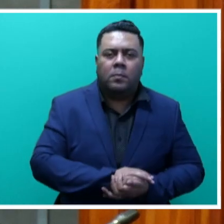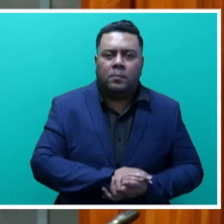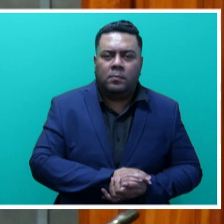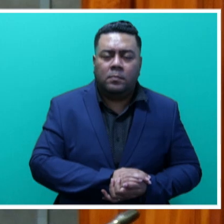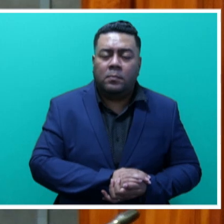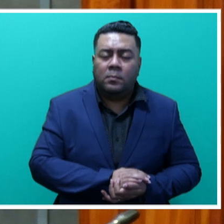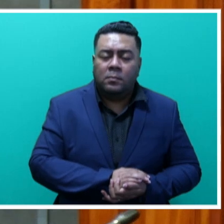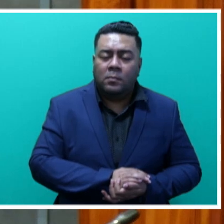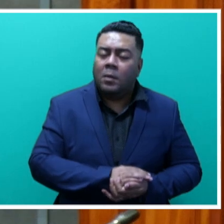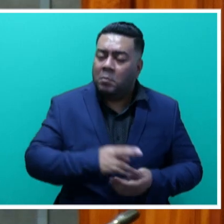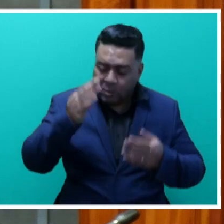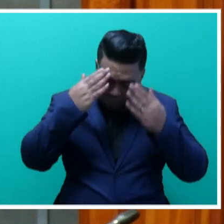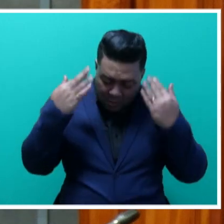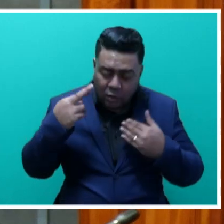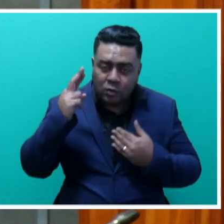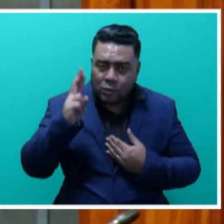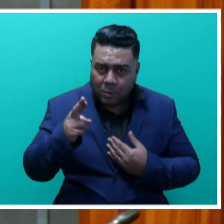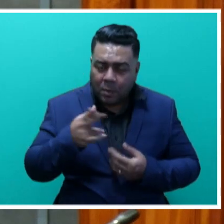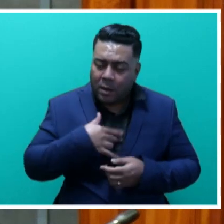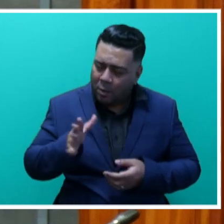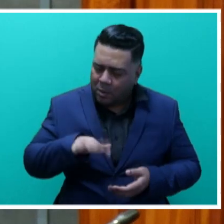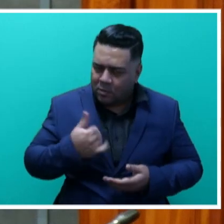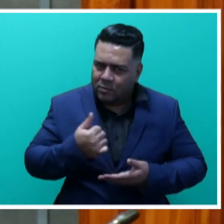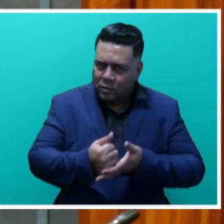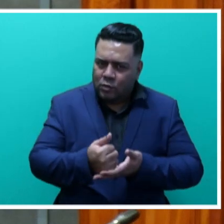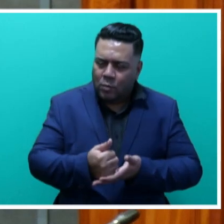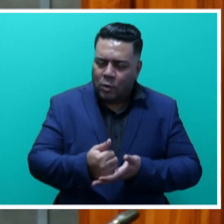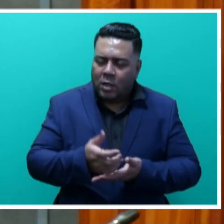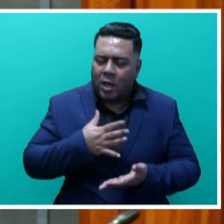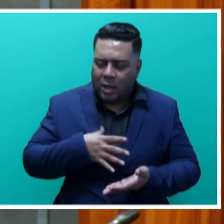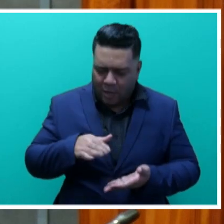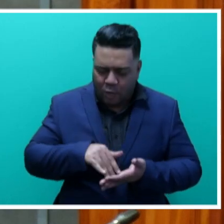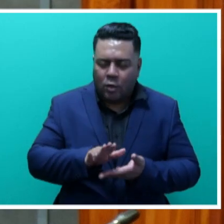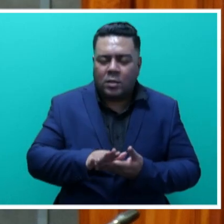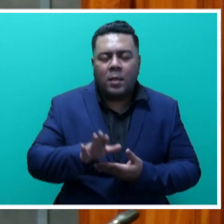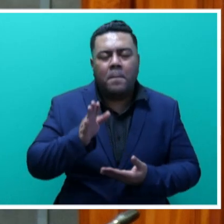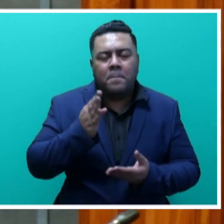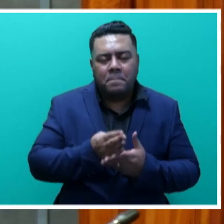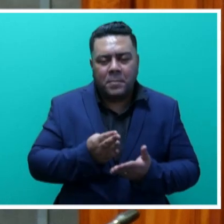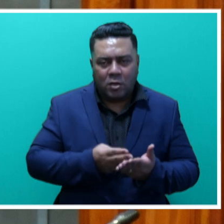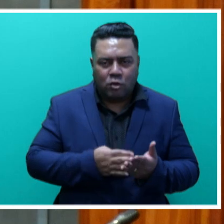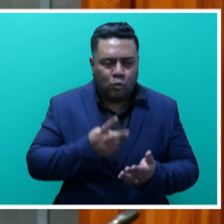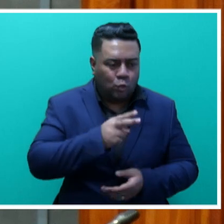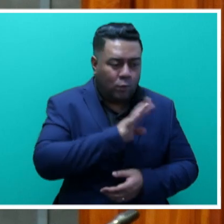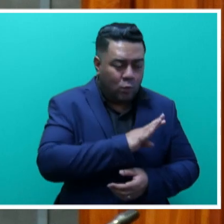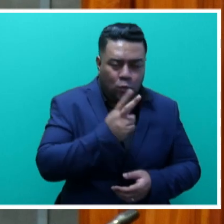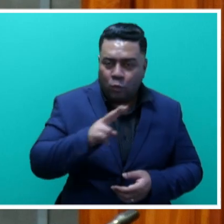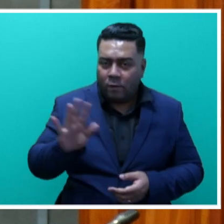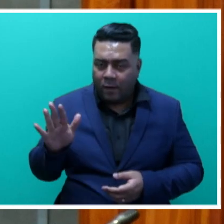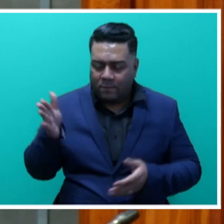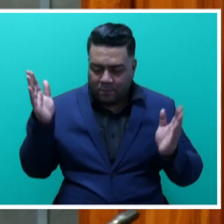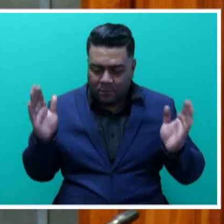Mr. Speaker, sir, I must now offer my support and endorse the budget of 24-25. This budget is not just